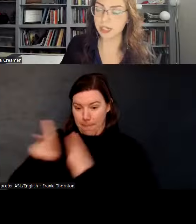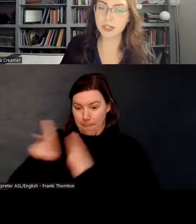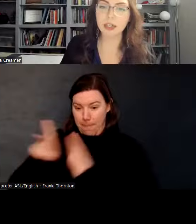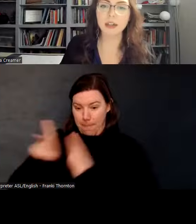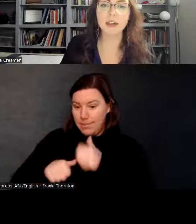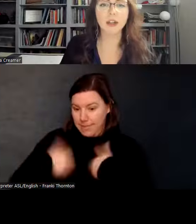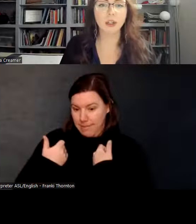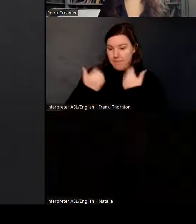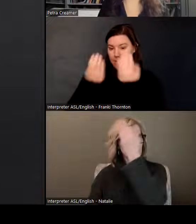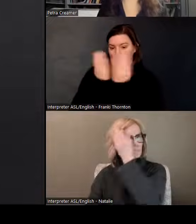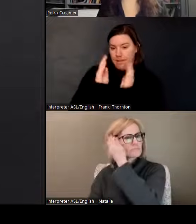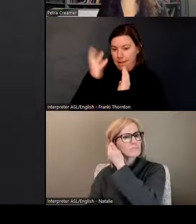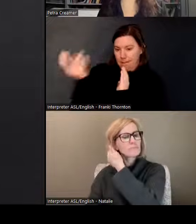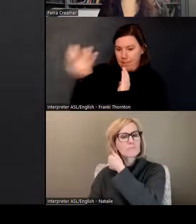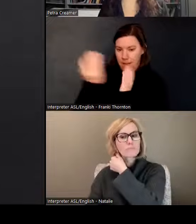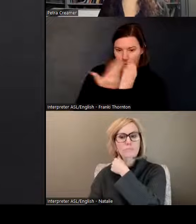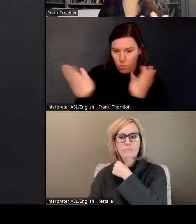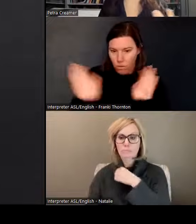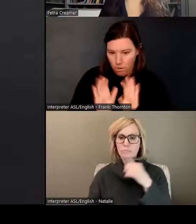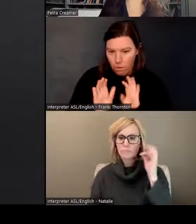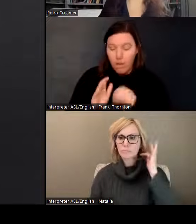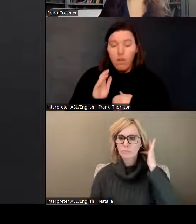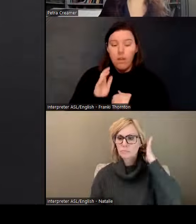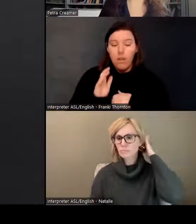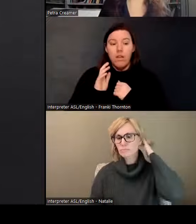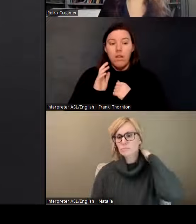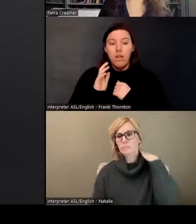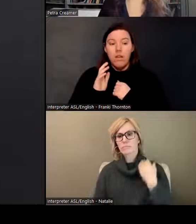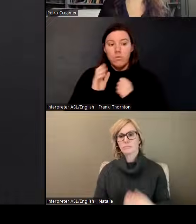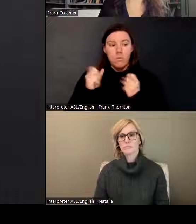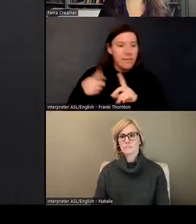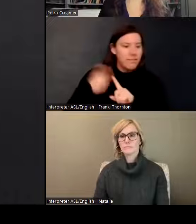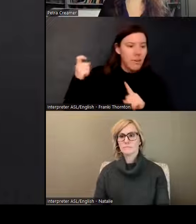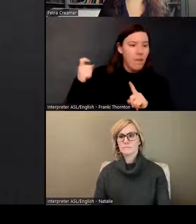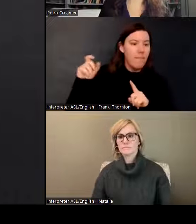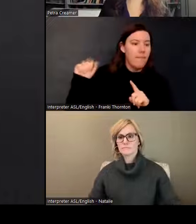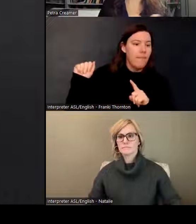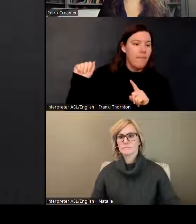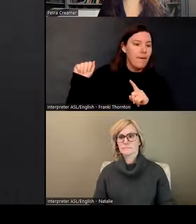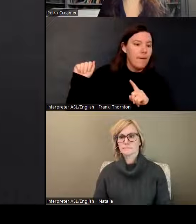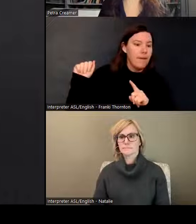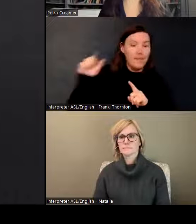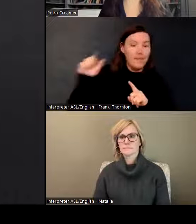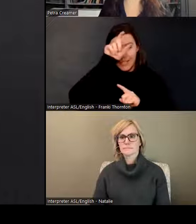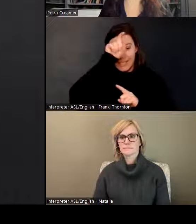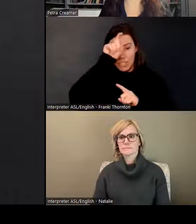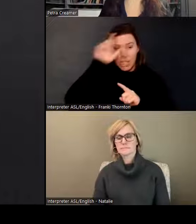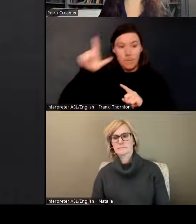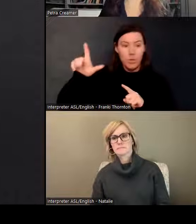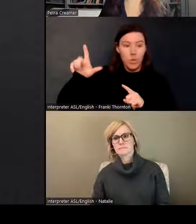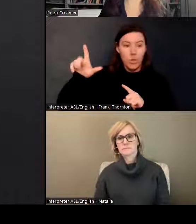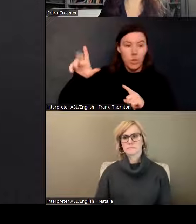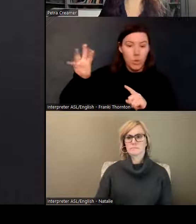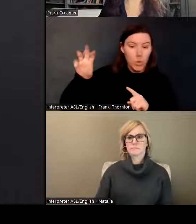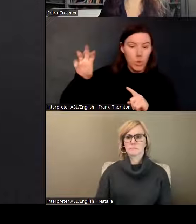Aramaeans from Syria, Luwians from Anatolia, and Egyptians. When this is paired with the sudden